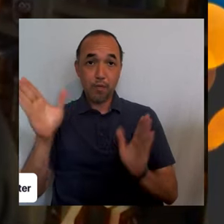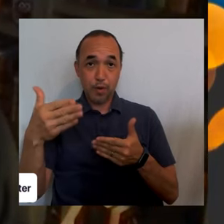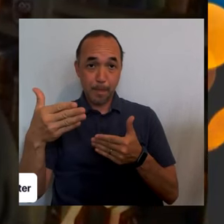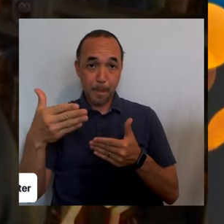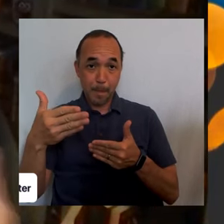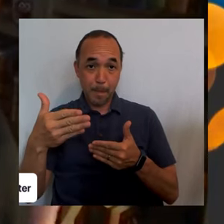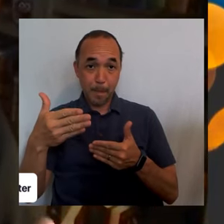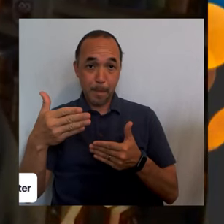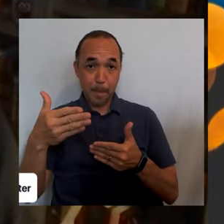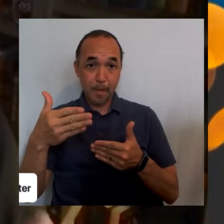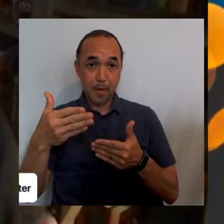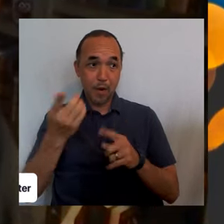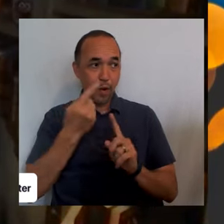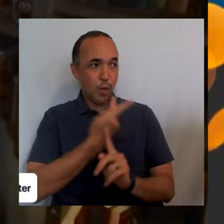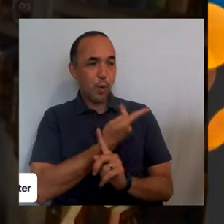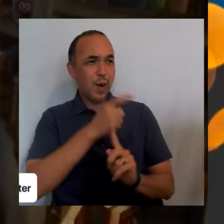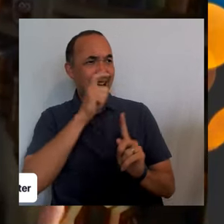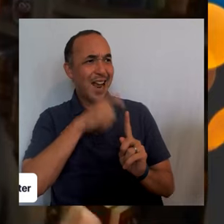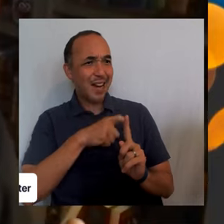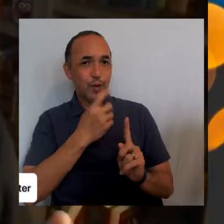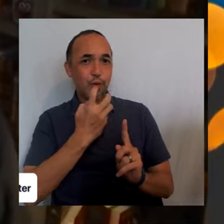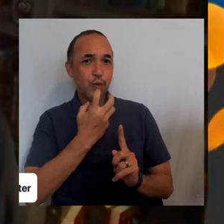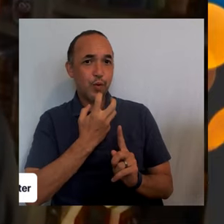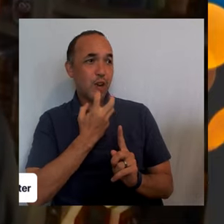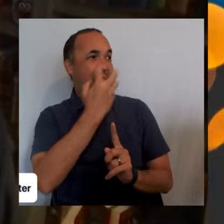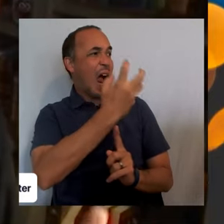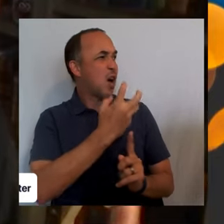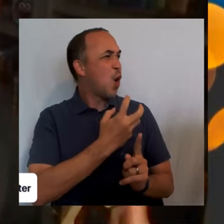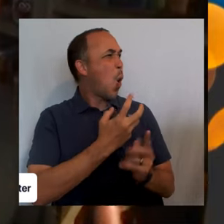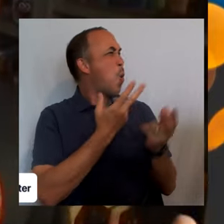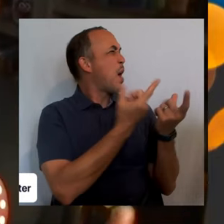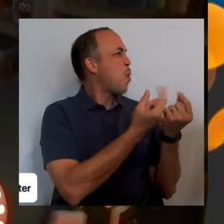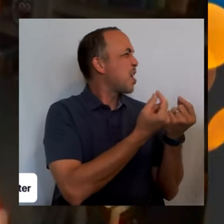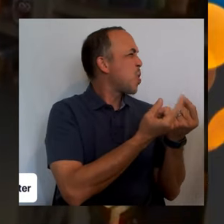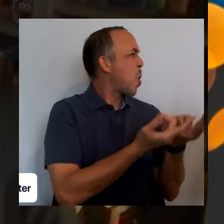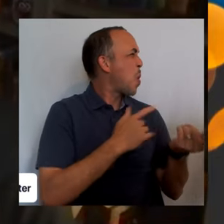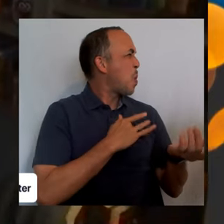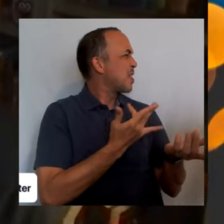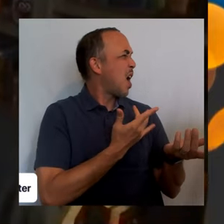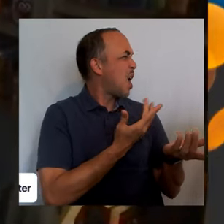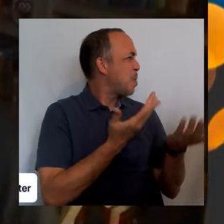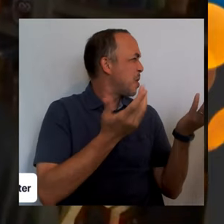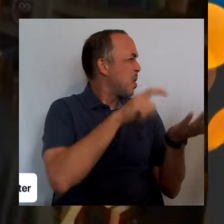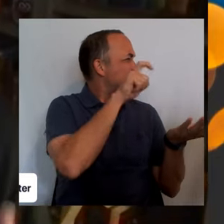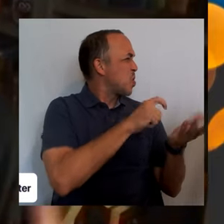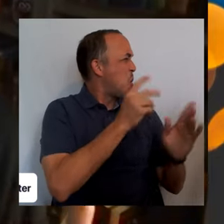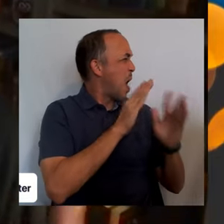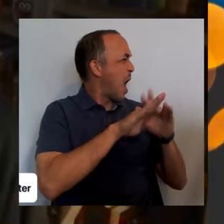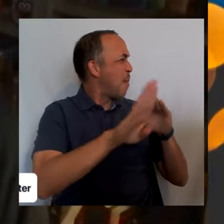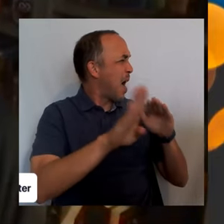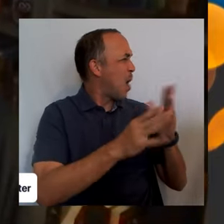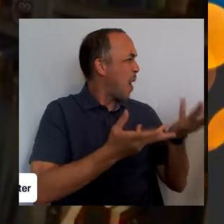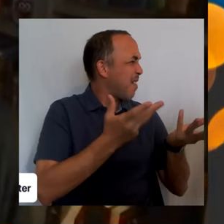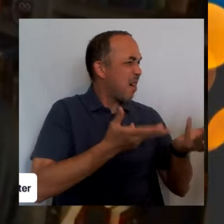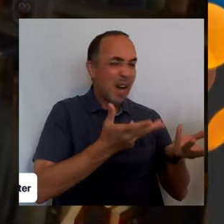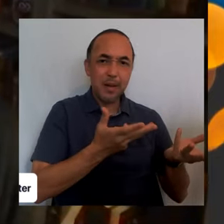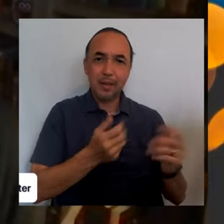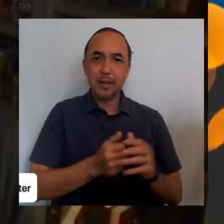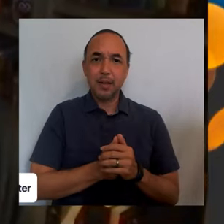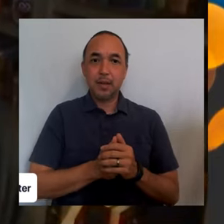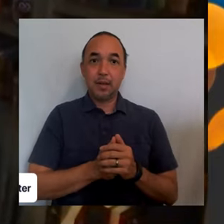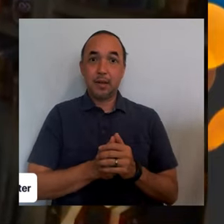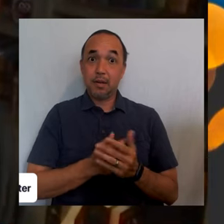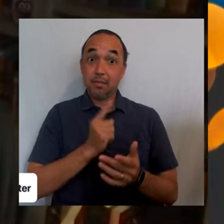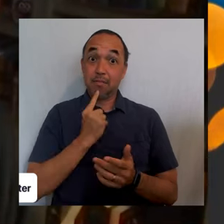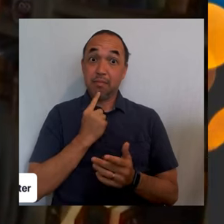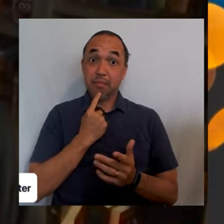we had to talk loud to hear ourselves. What are we doing? Should we get out of here? Like, it was pretty intense, to be